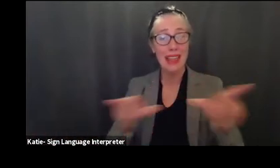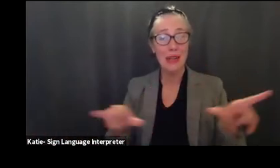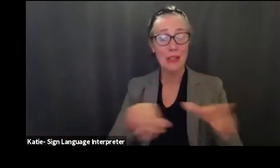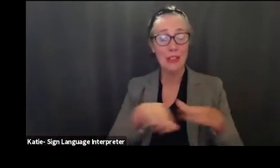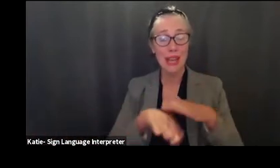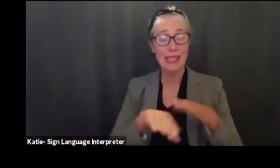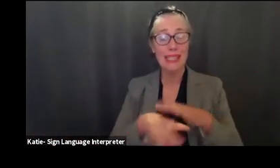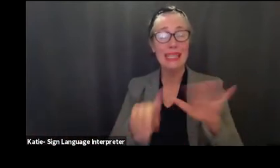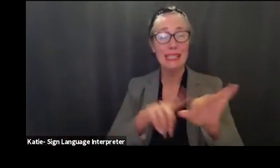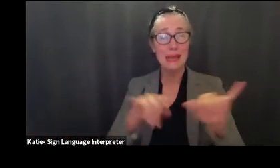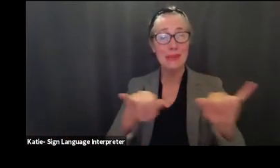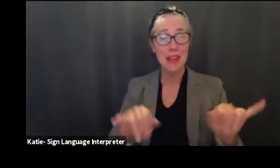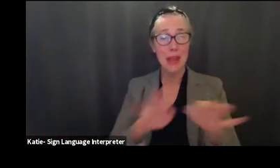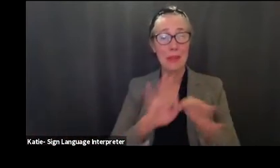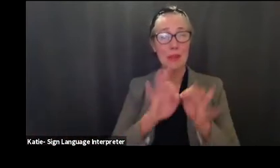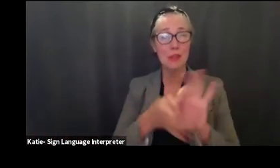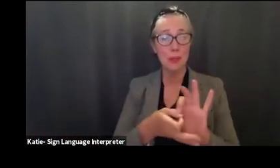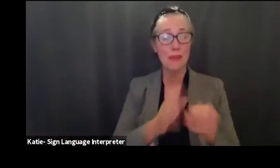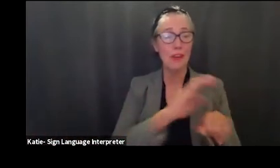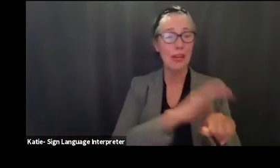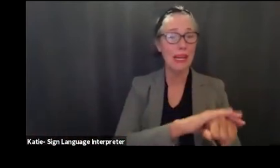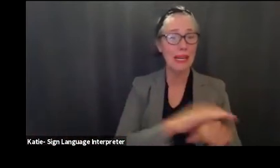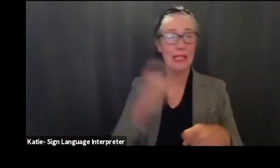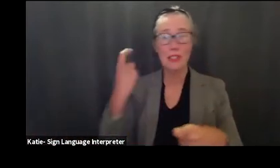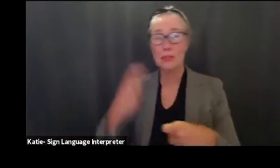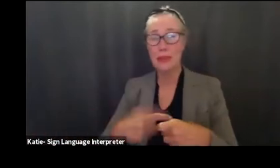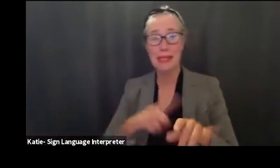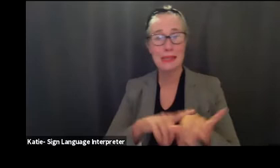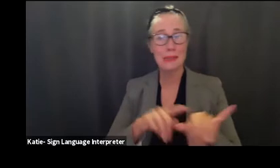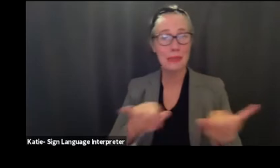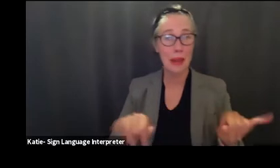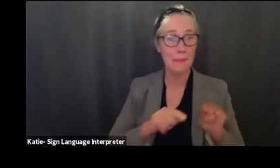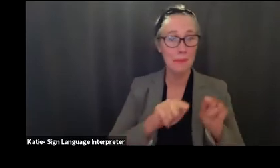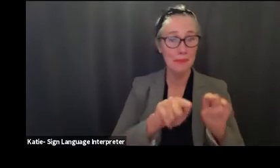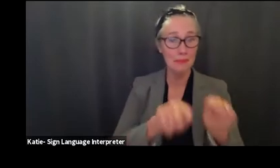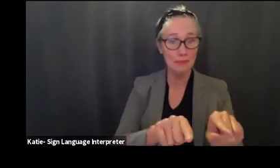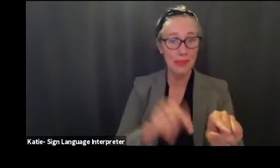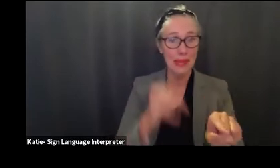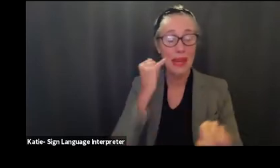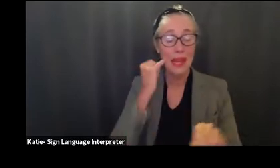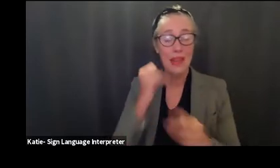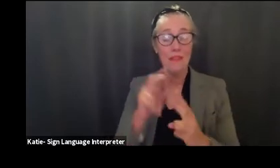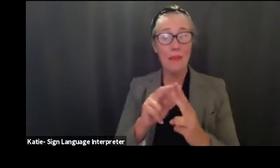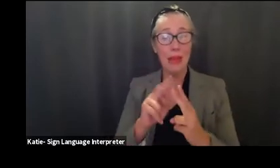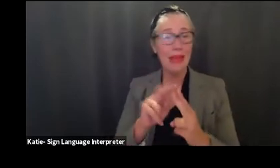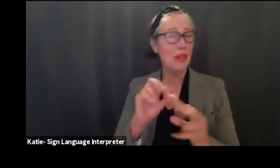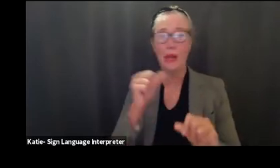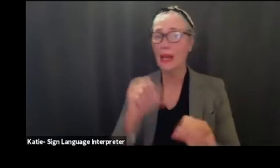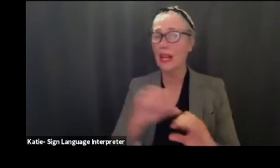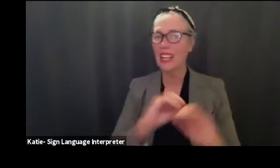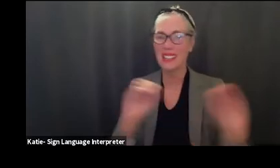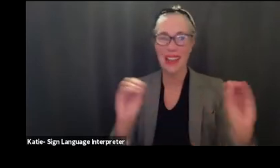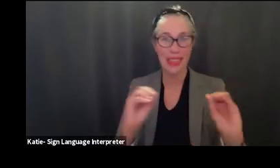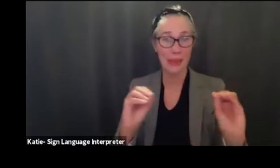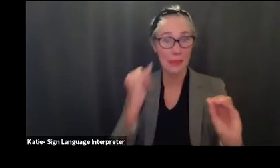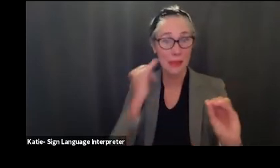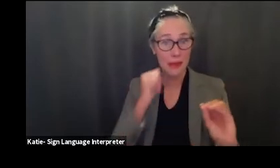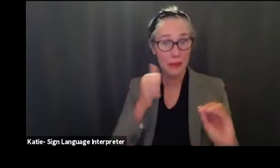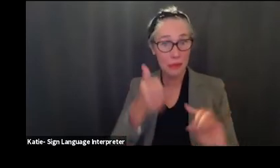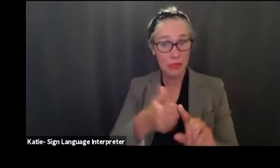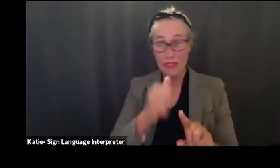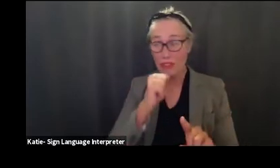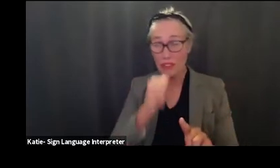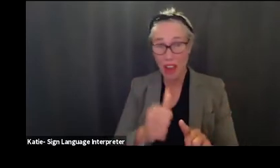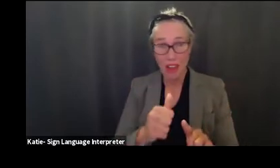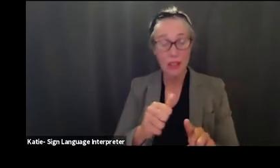simultaneous interpretation in English and Spanish if you are bilingual you do not have to click anything if you are not bilingual in English